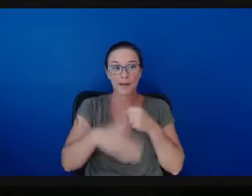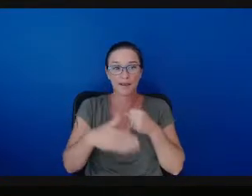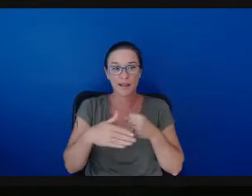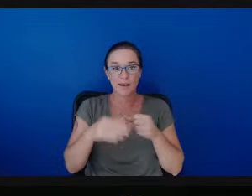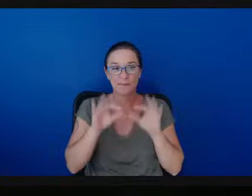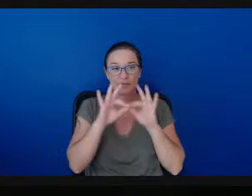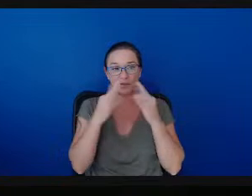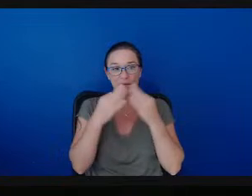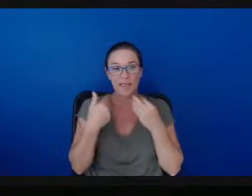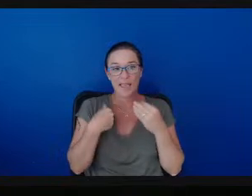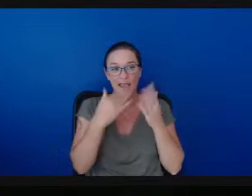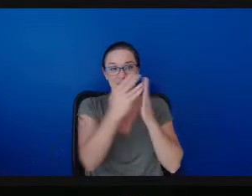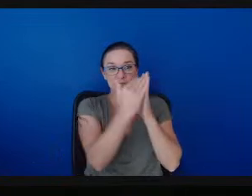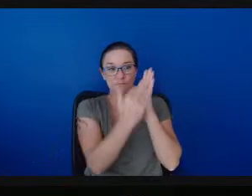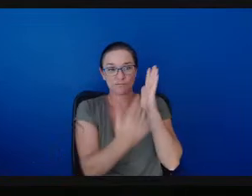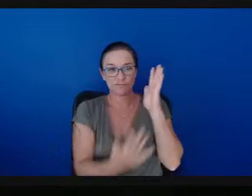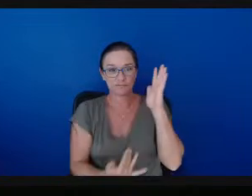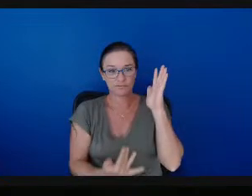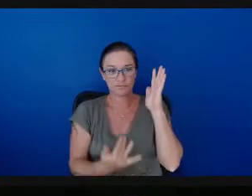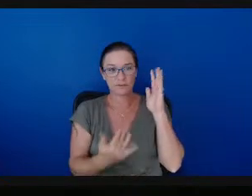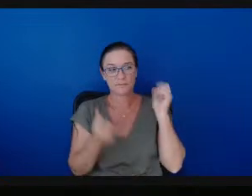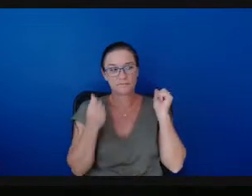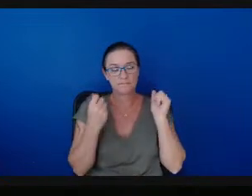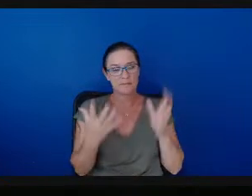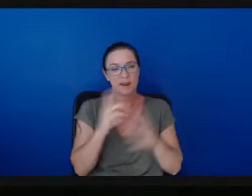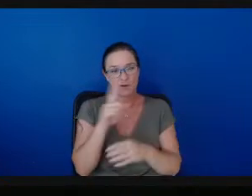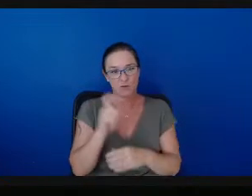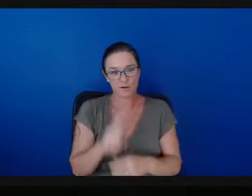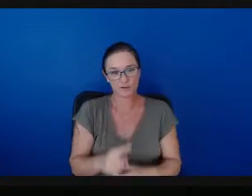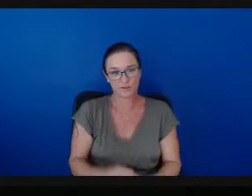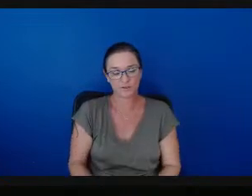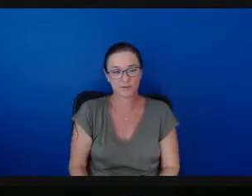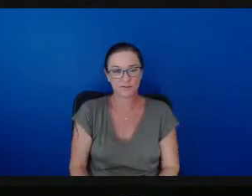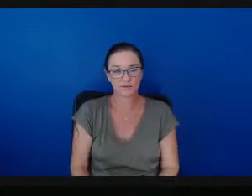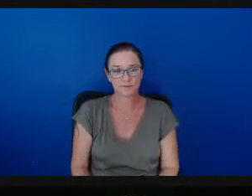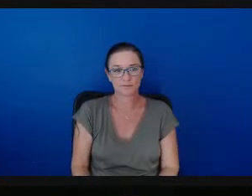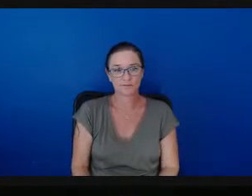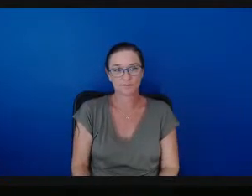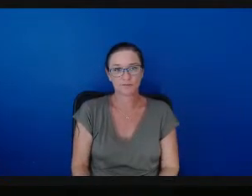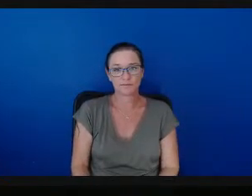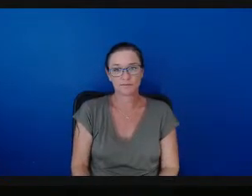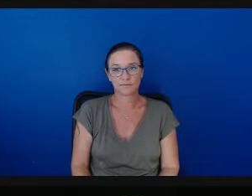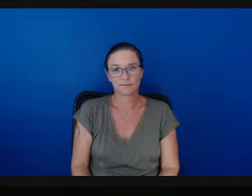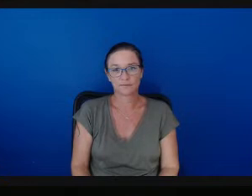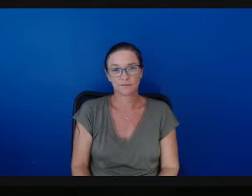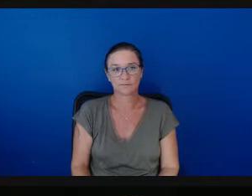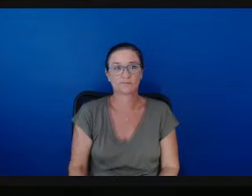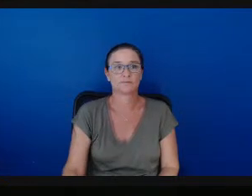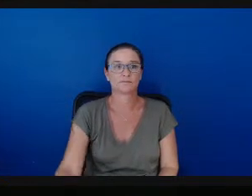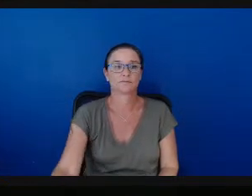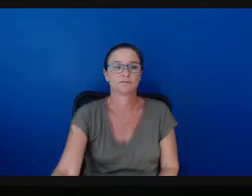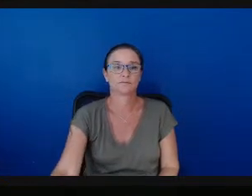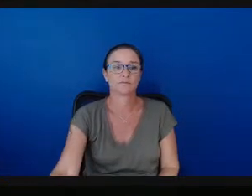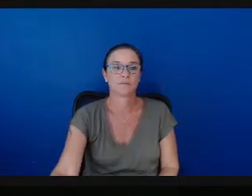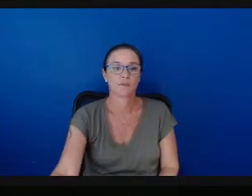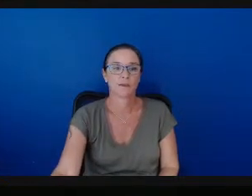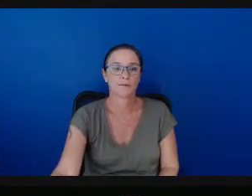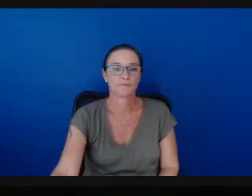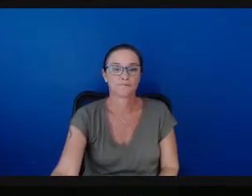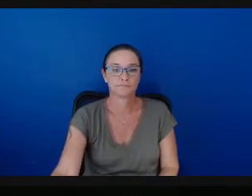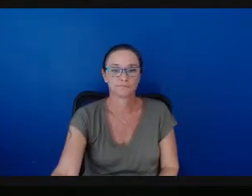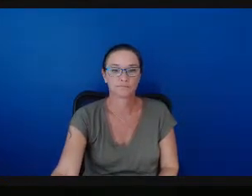and there's a whole bunch of them, so I'm not sure I'll get through all of them here, but I give some of these a shot here. How long will the eruption